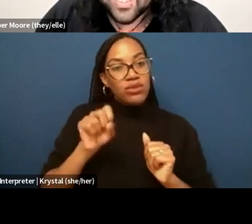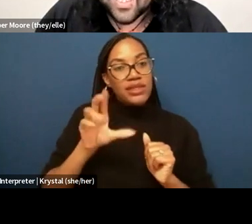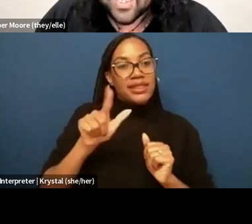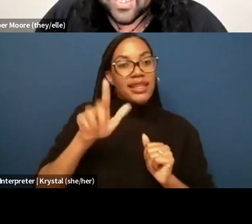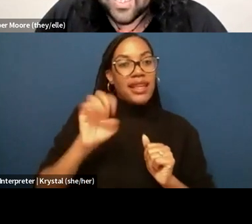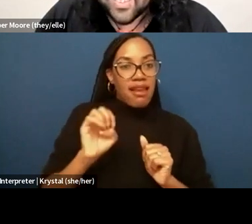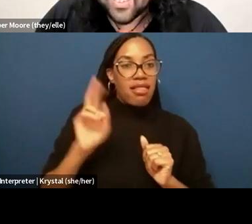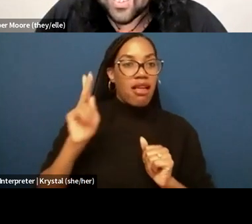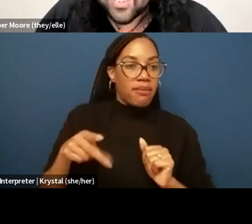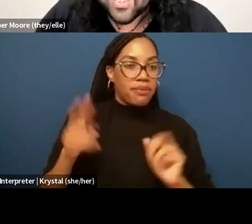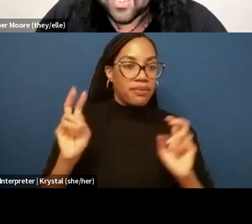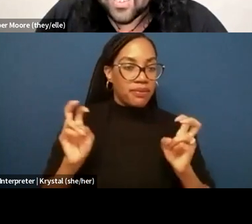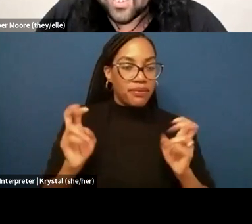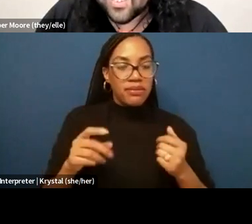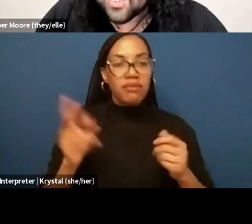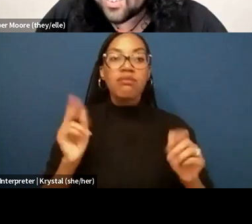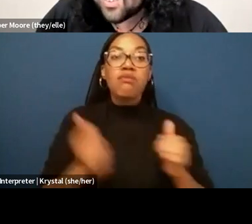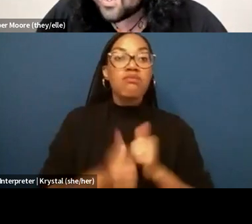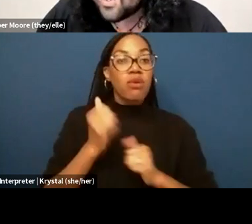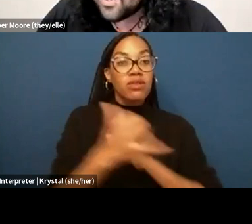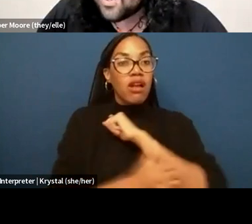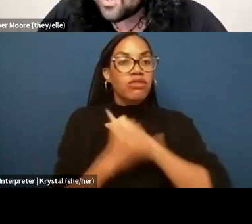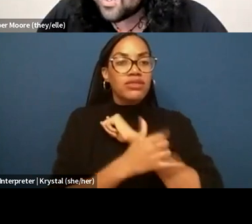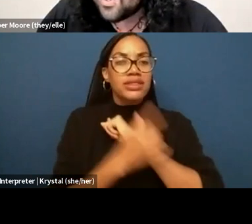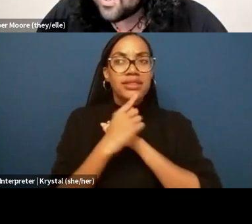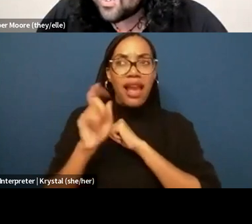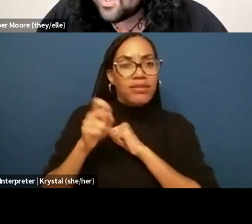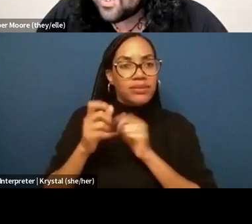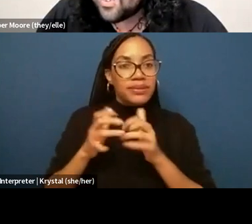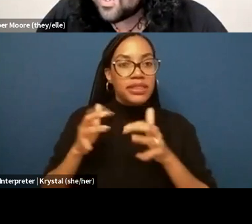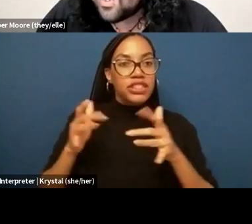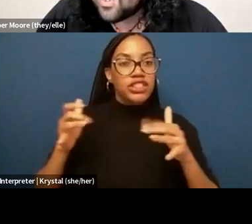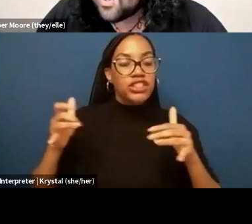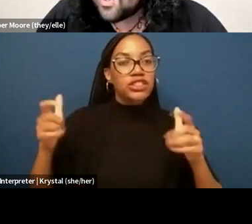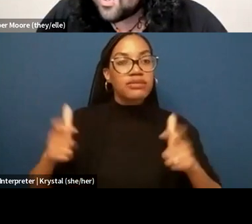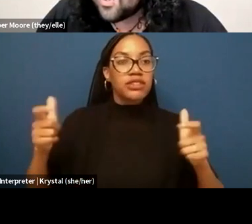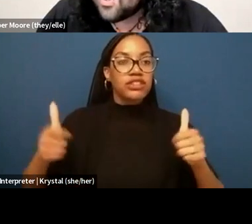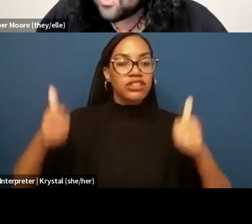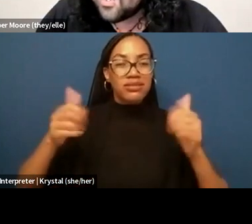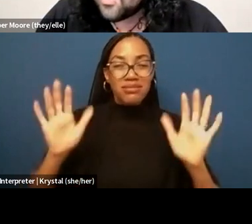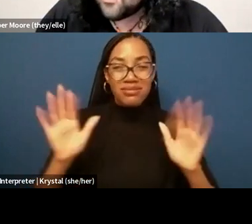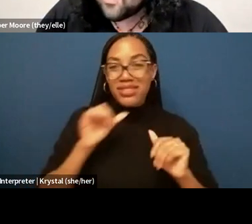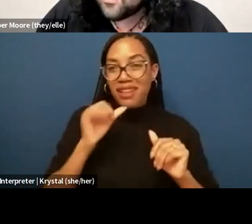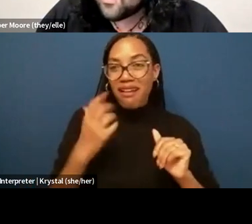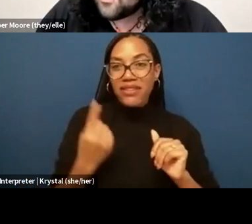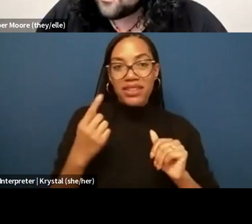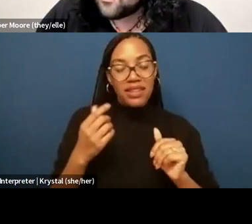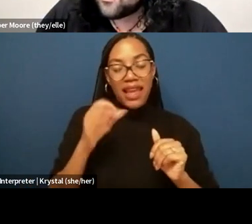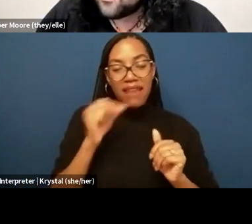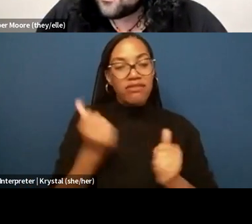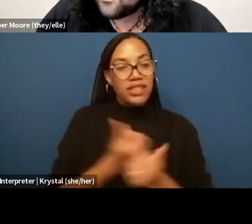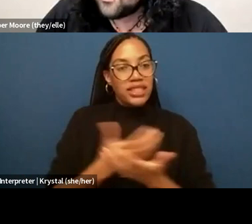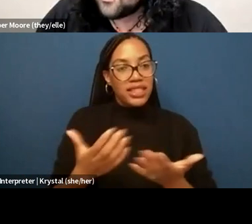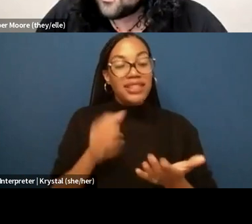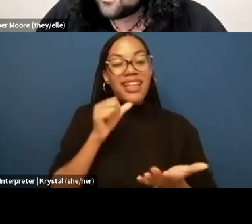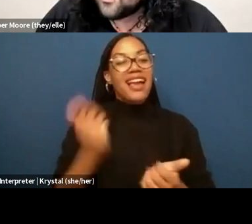are operating under, you have to scale it up. You have to make it bigger. And not everything has to do that. And also, especially